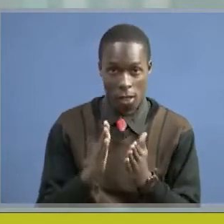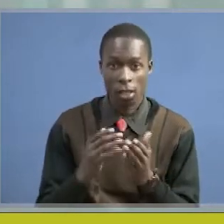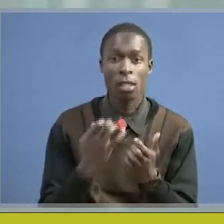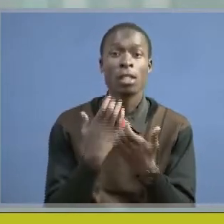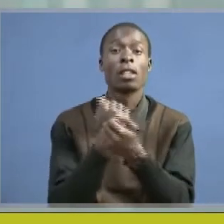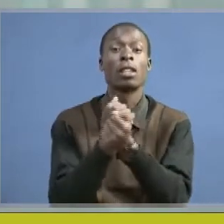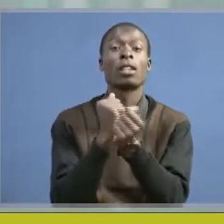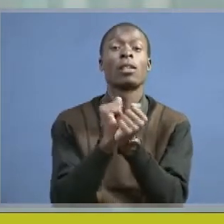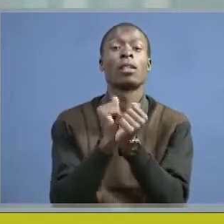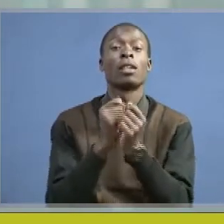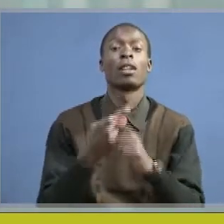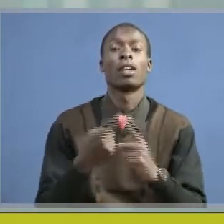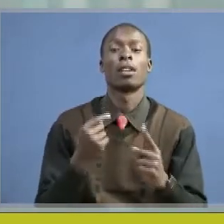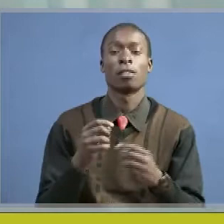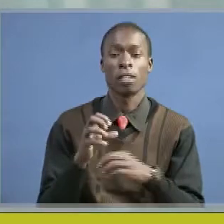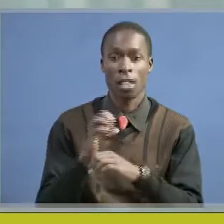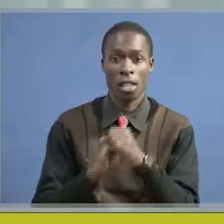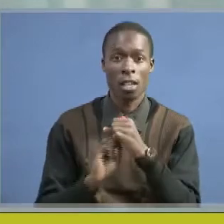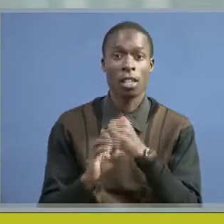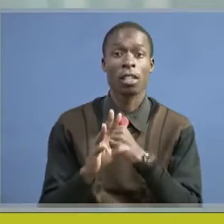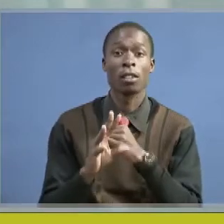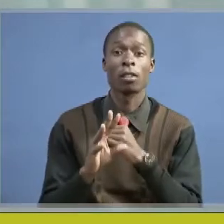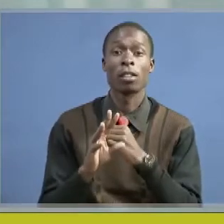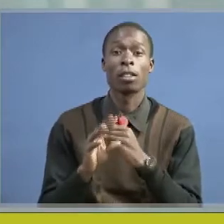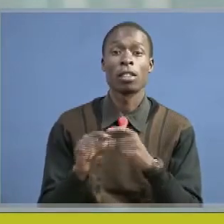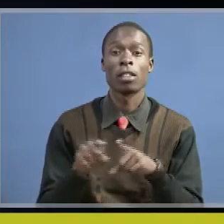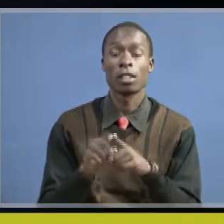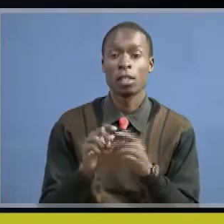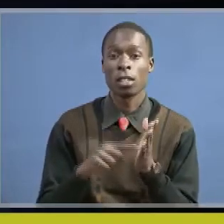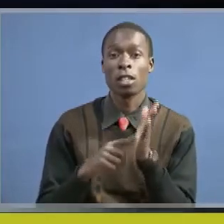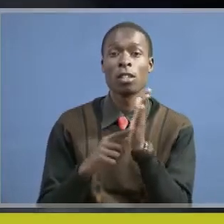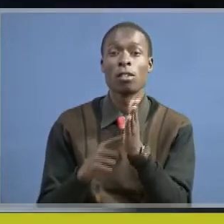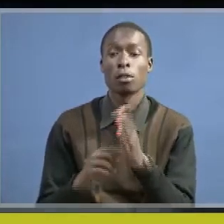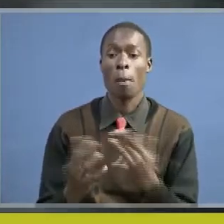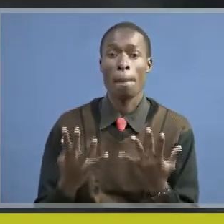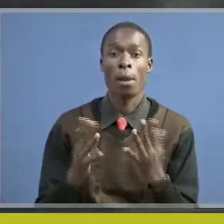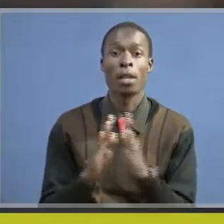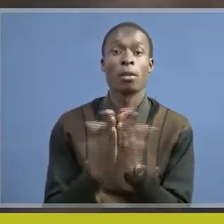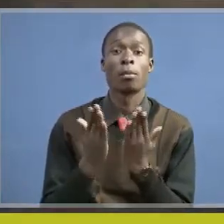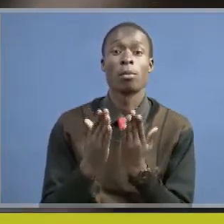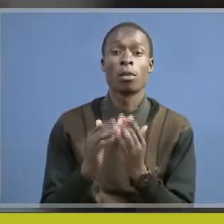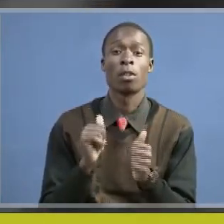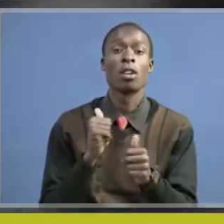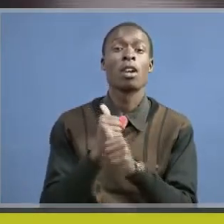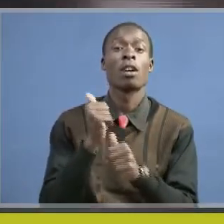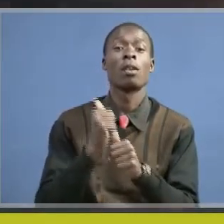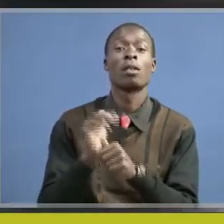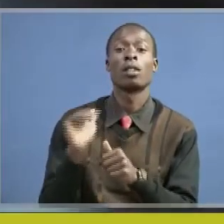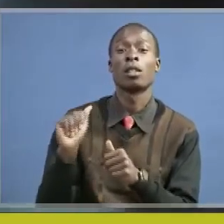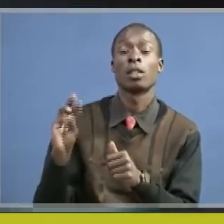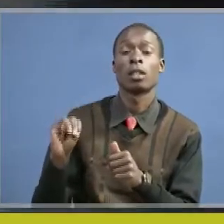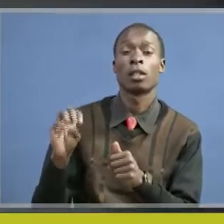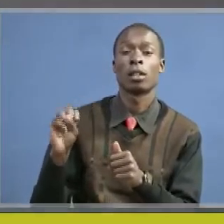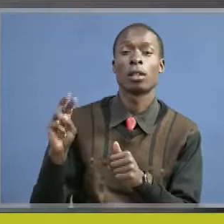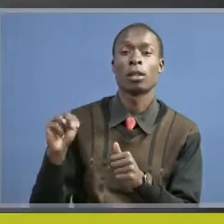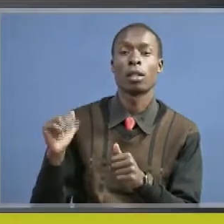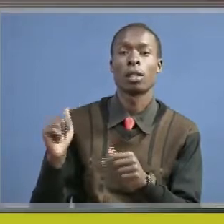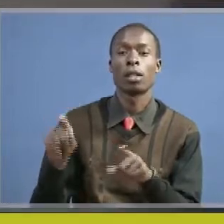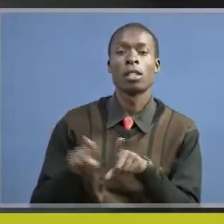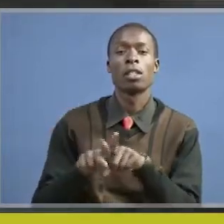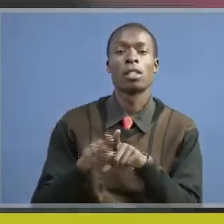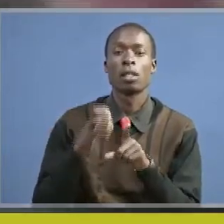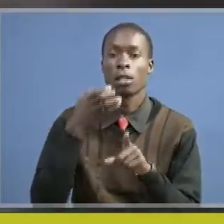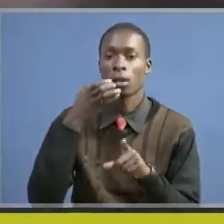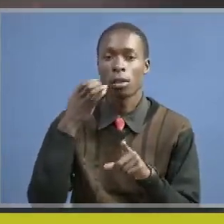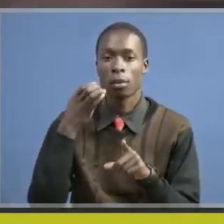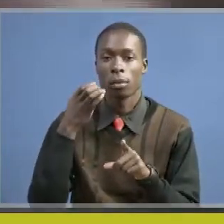baada ya kurekodi na kusambaza video iliyoonyesha wakichoma vitabu na kumtusi waziri wa elimu Amina Mohamed na mwenzake wa usalama